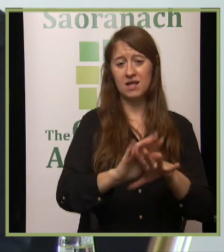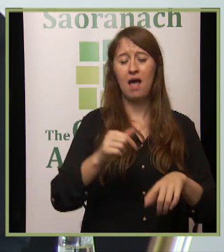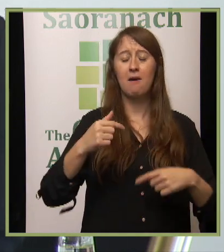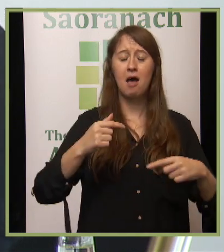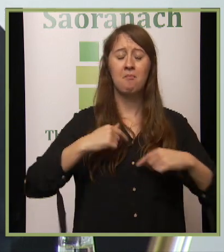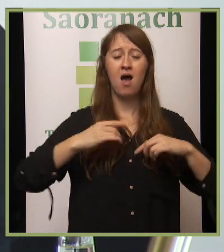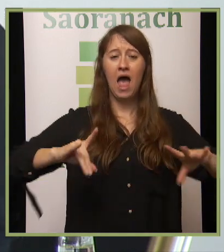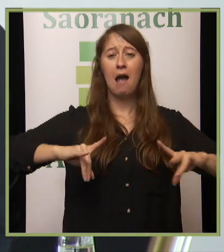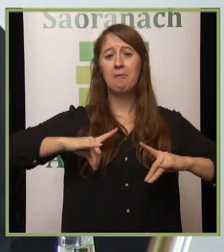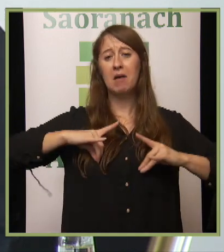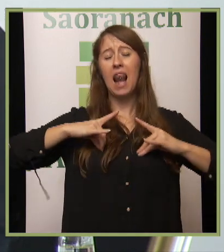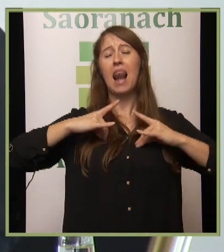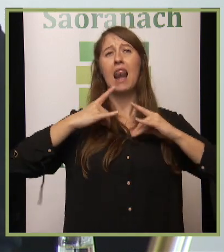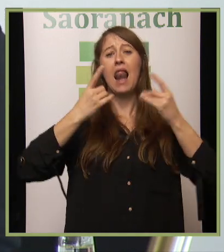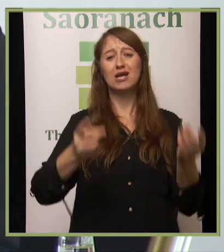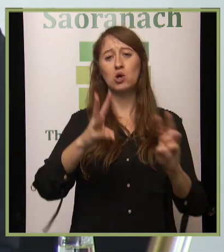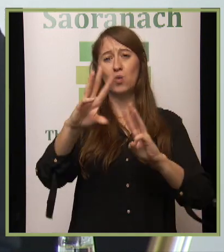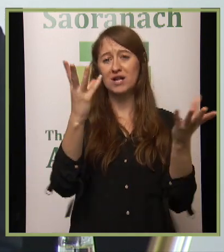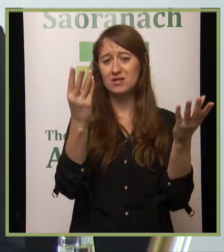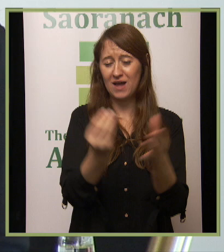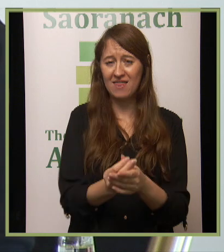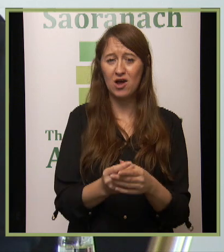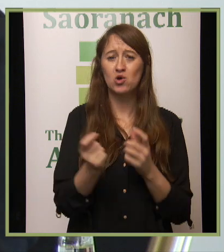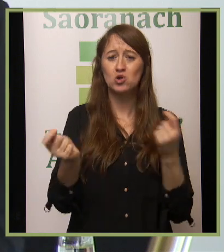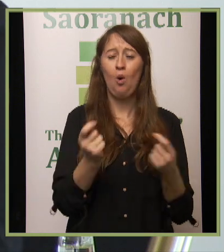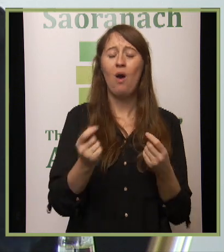pleasure to work with you, and so Gurmahagav Okri, and I